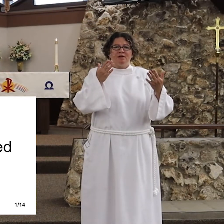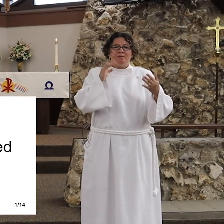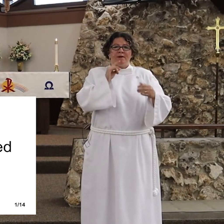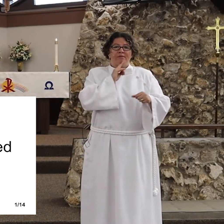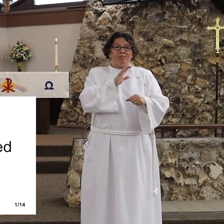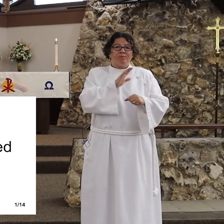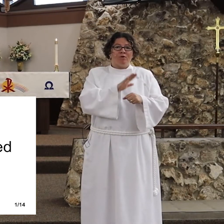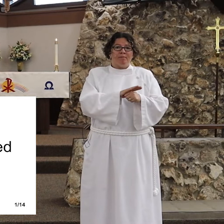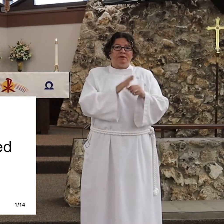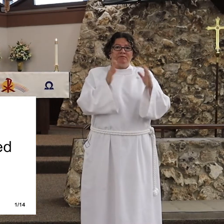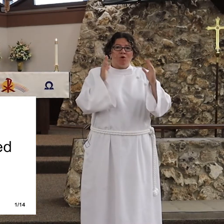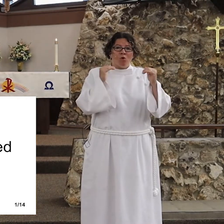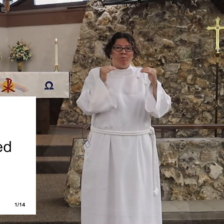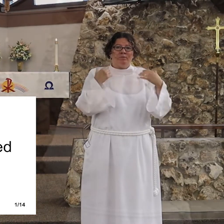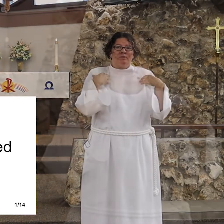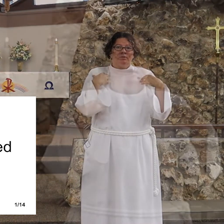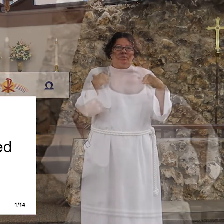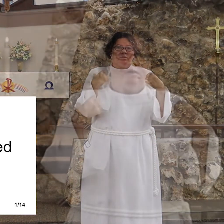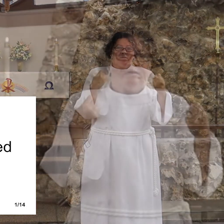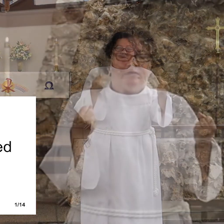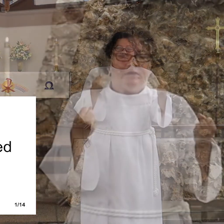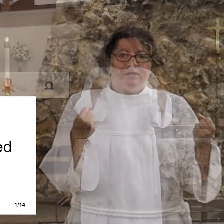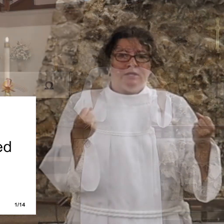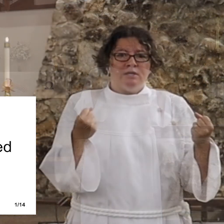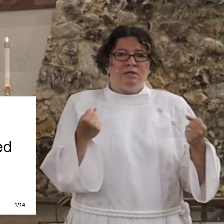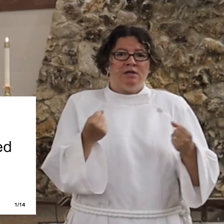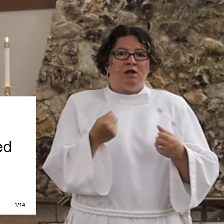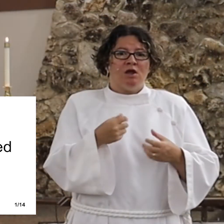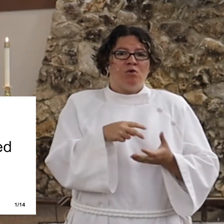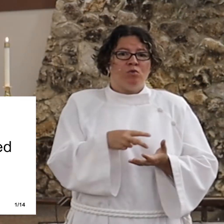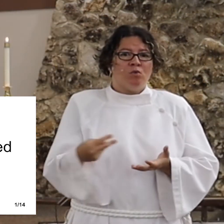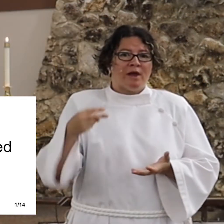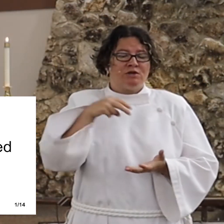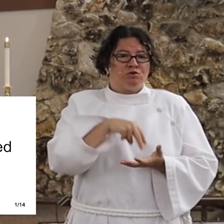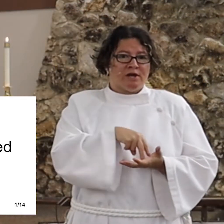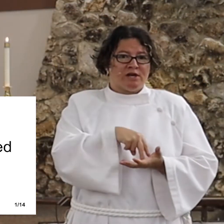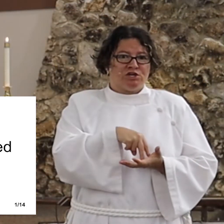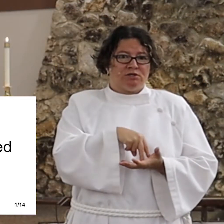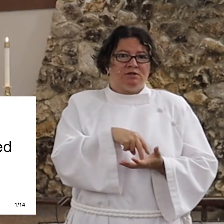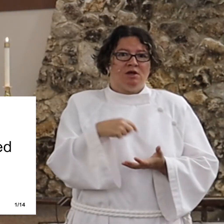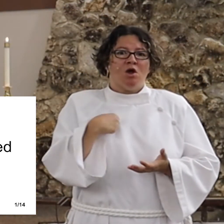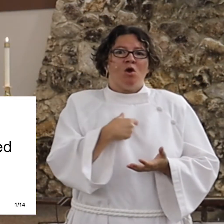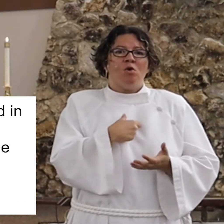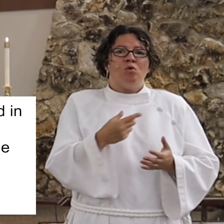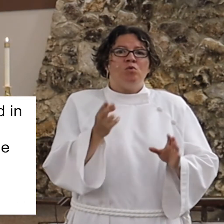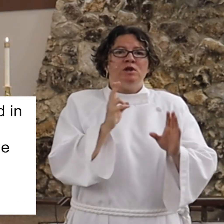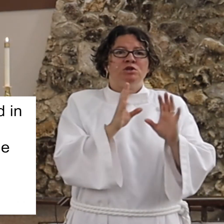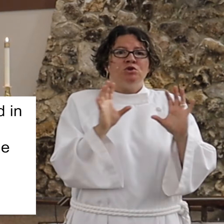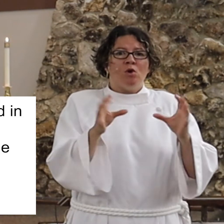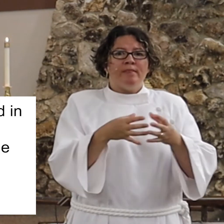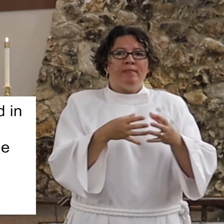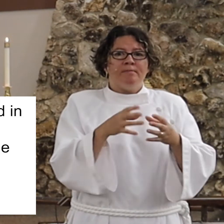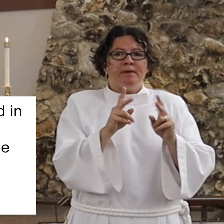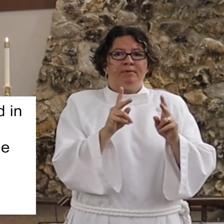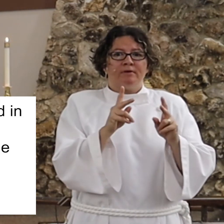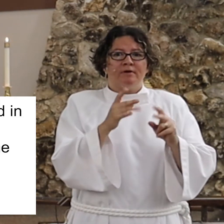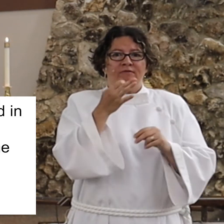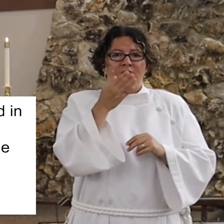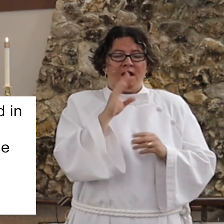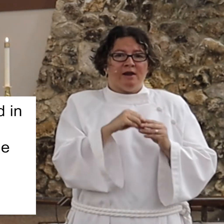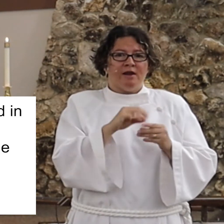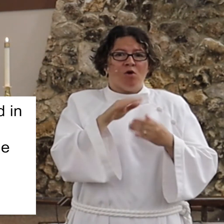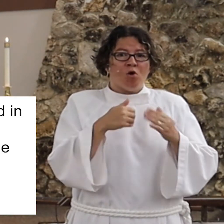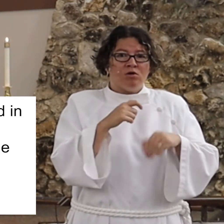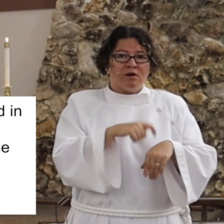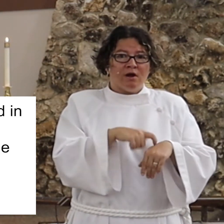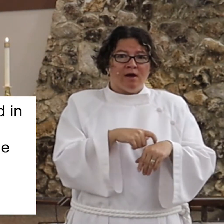Uplifted by the promise of hope, of healing, and restoration, we join the people of